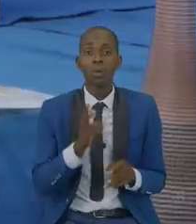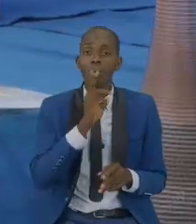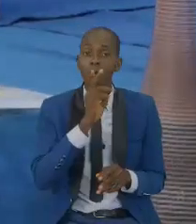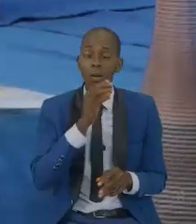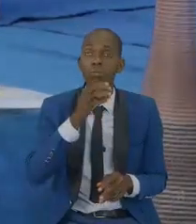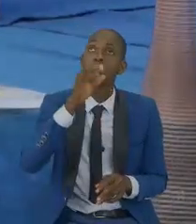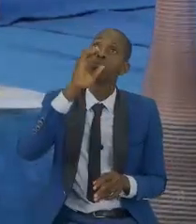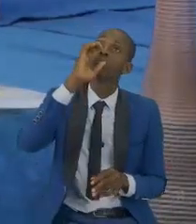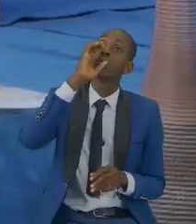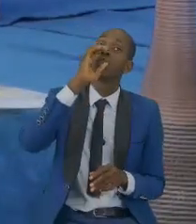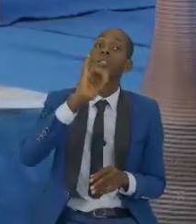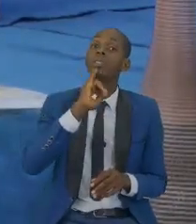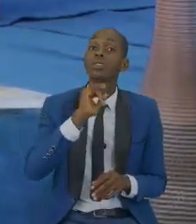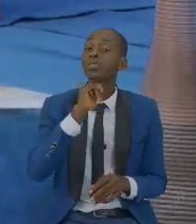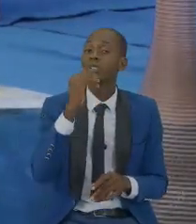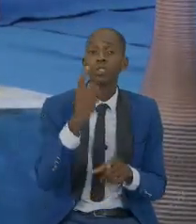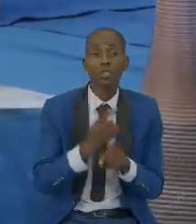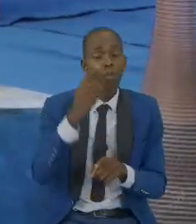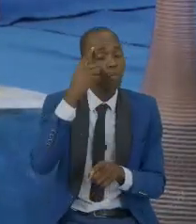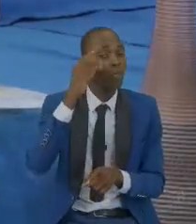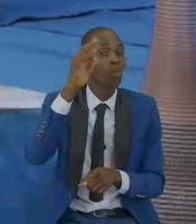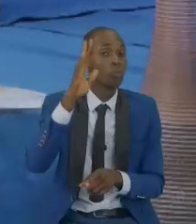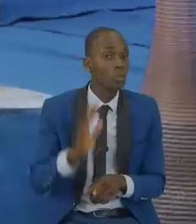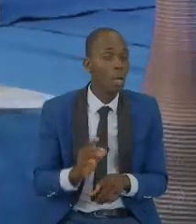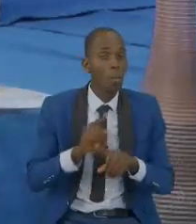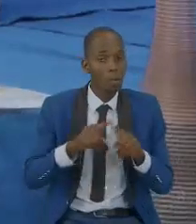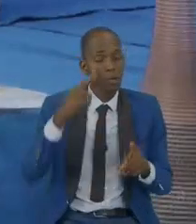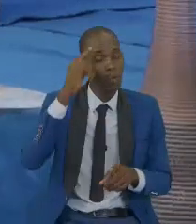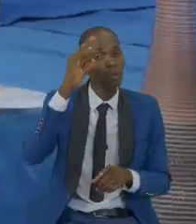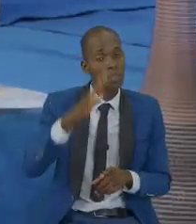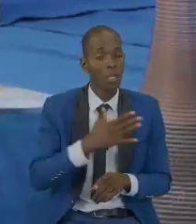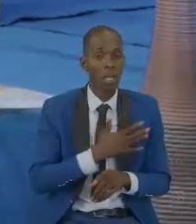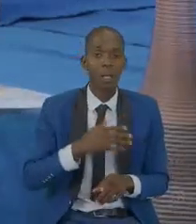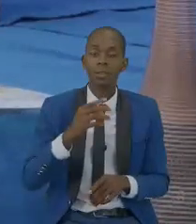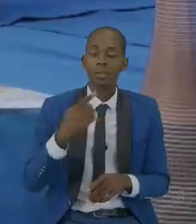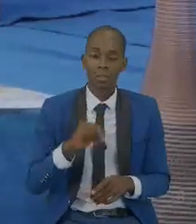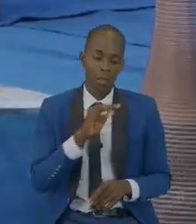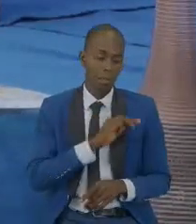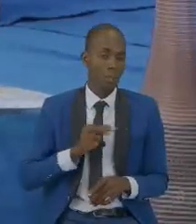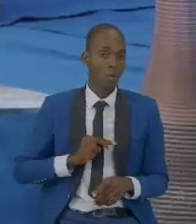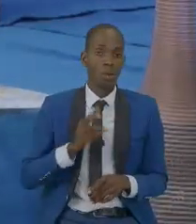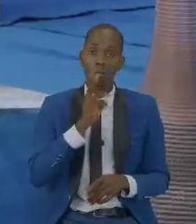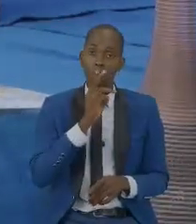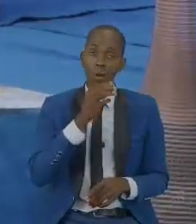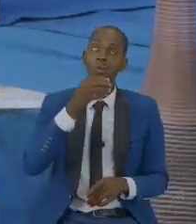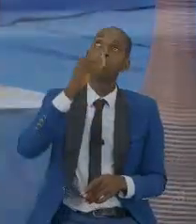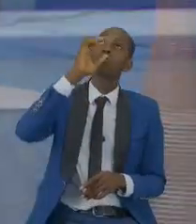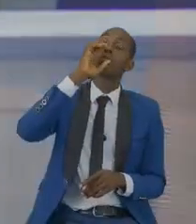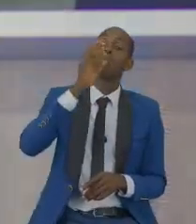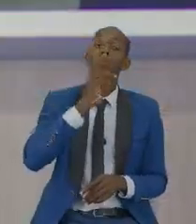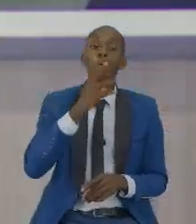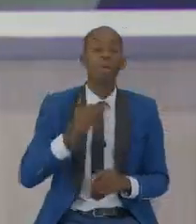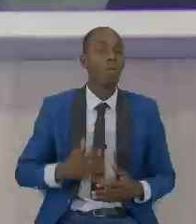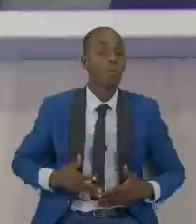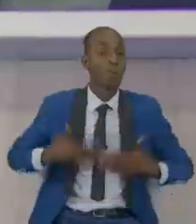is not only for the minister, for the minister and for the member. Water drinking, the water of life, and